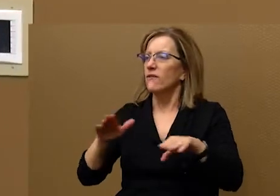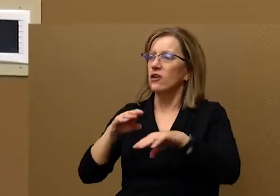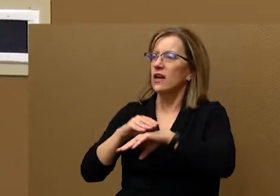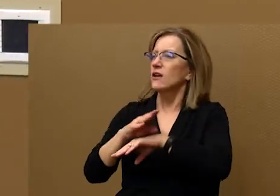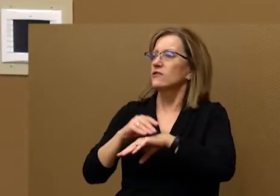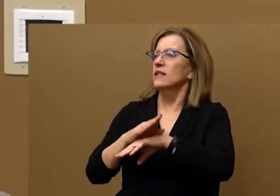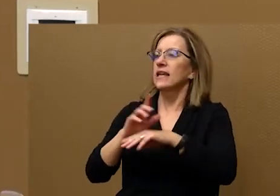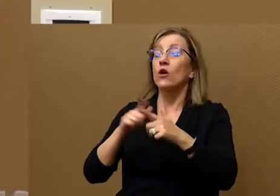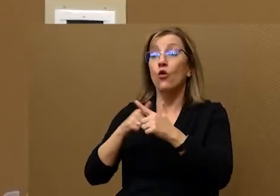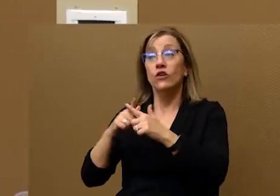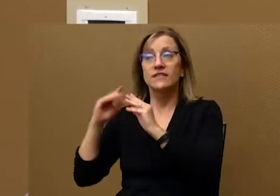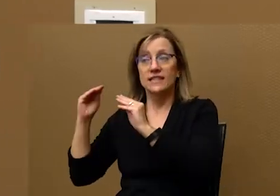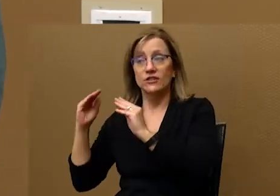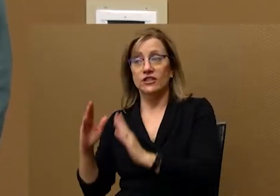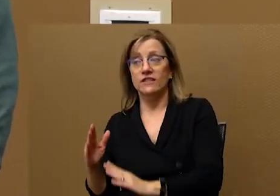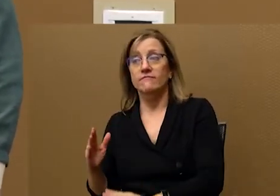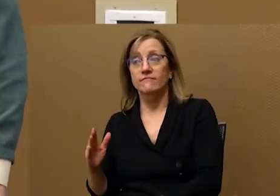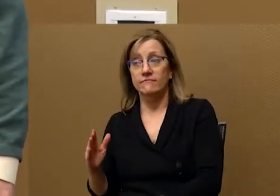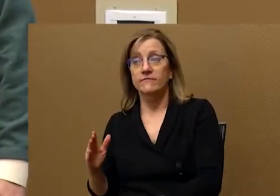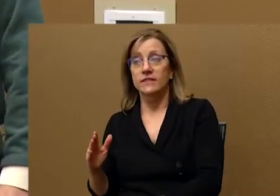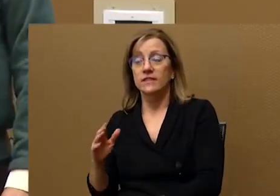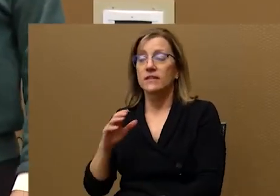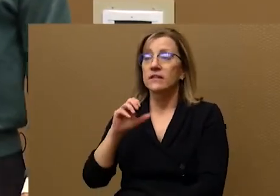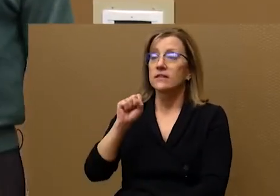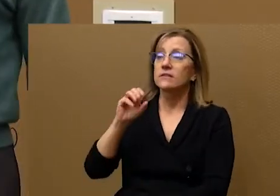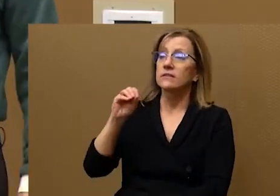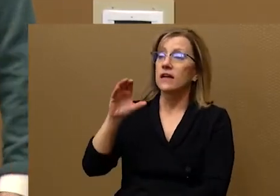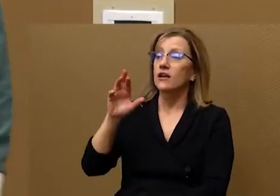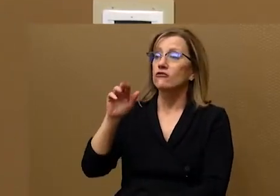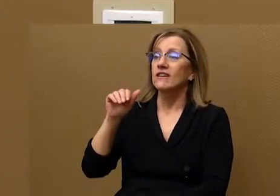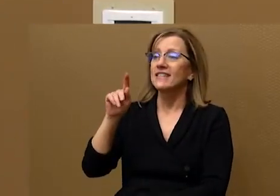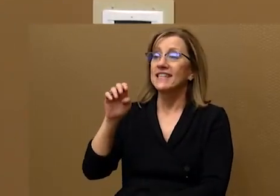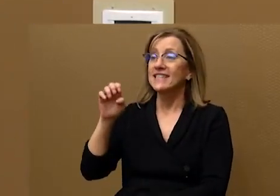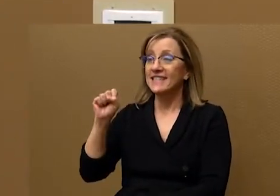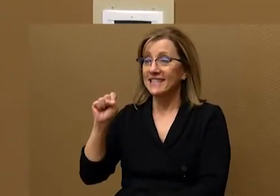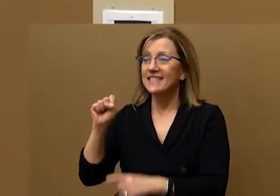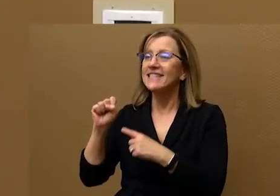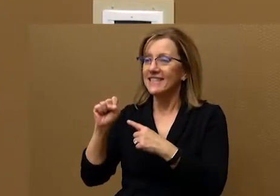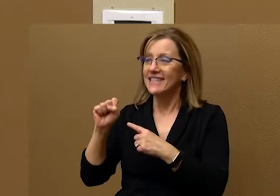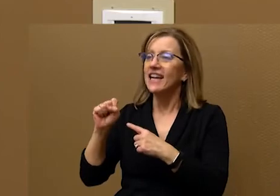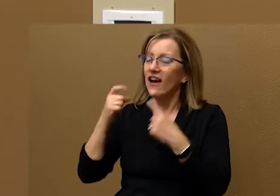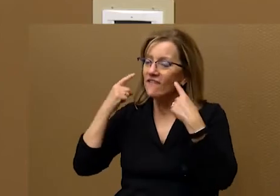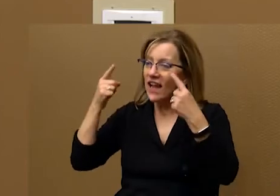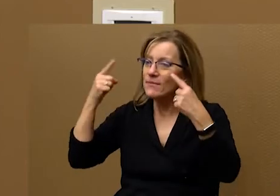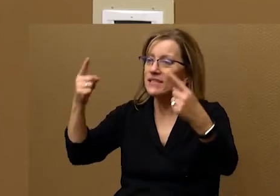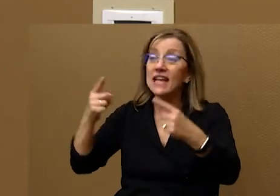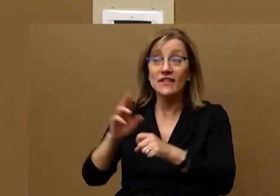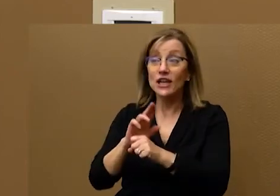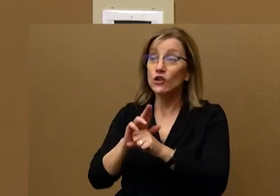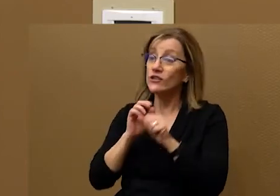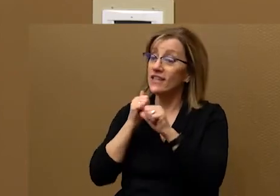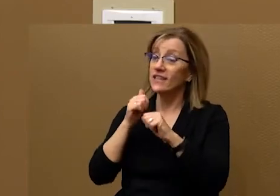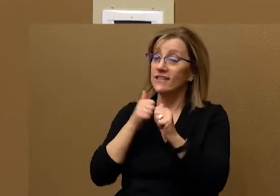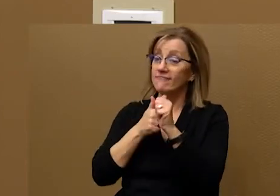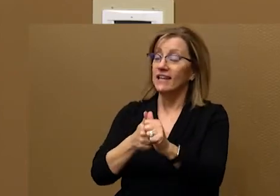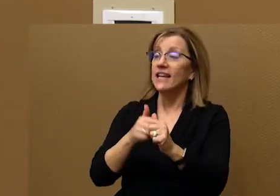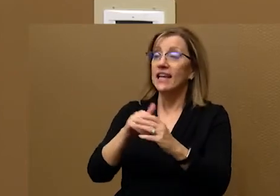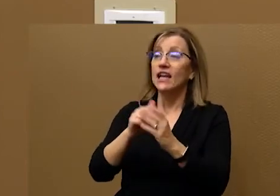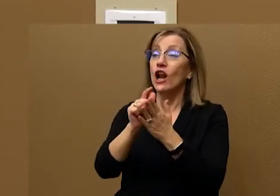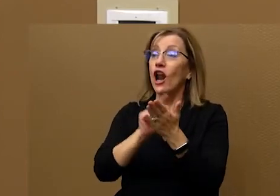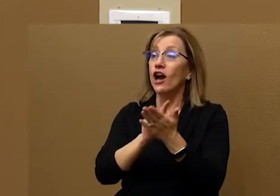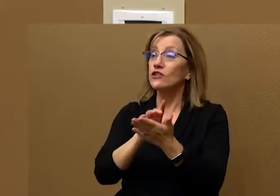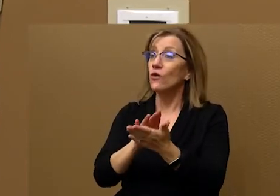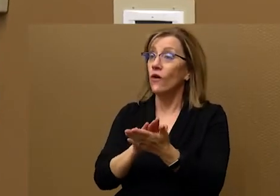or teaching. Socrates is famous for this method. It's his method that's used in law schools. You teach by asking